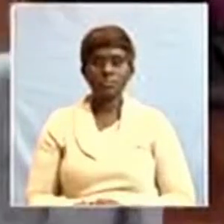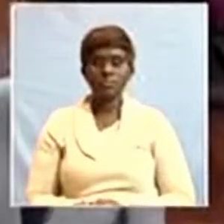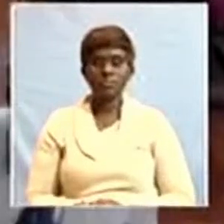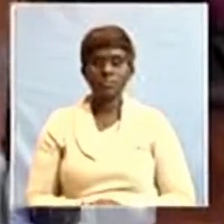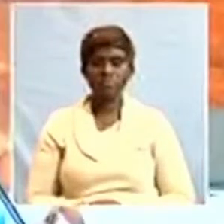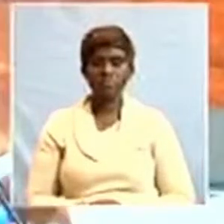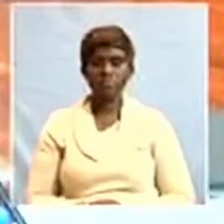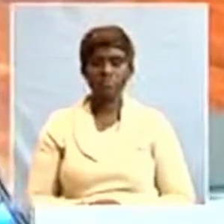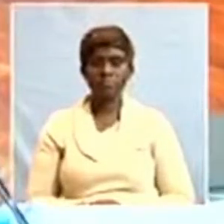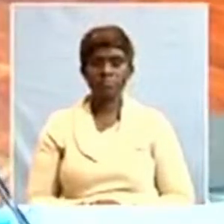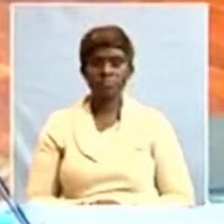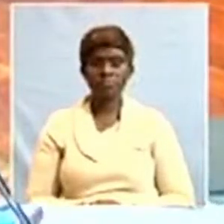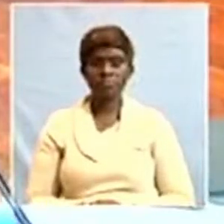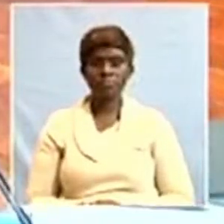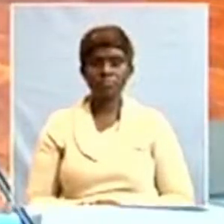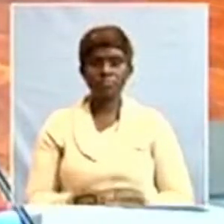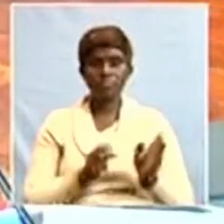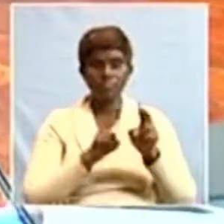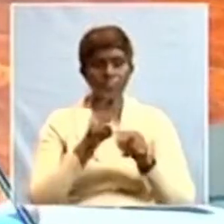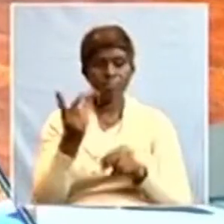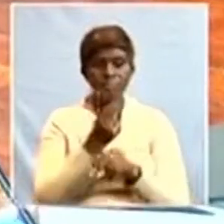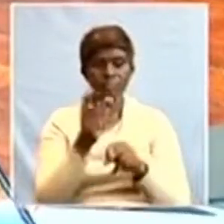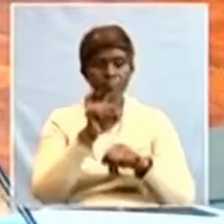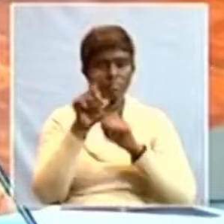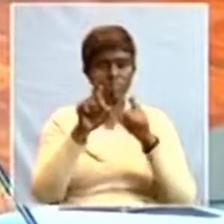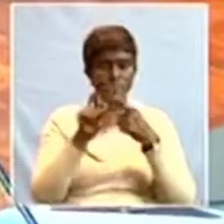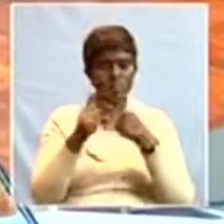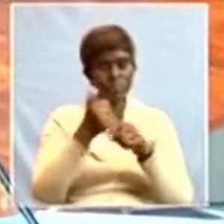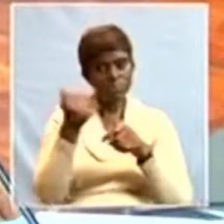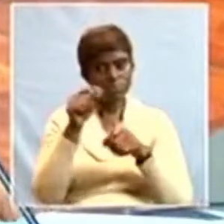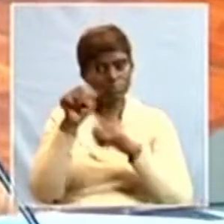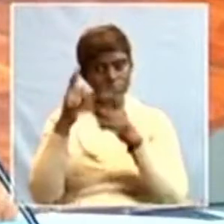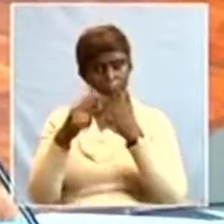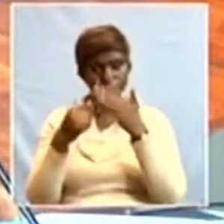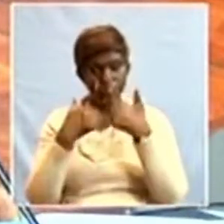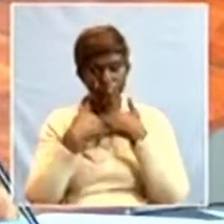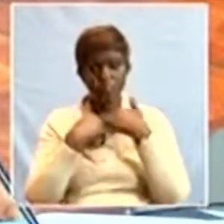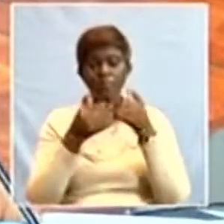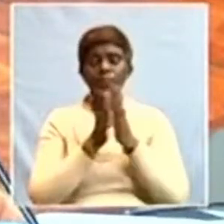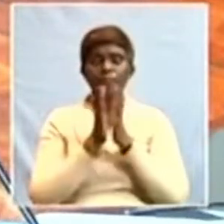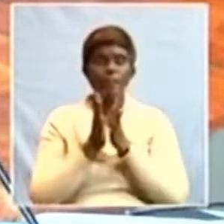So, Director, you can respond to the two questions, to the other question that I asked.